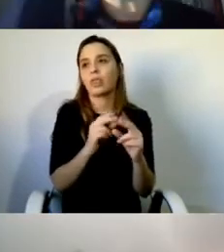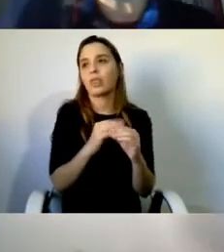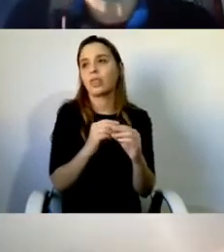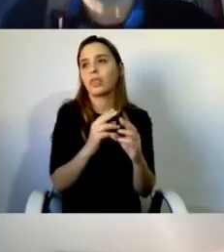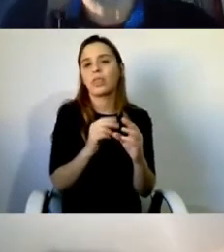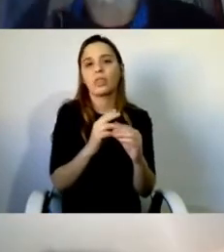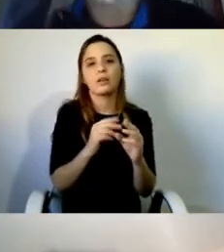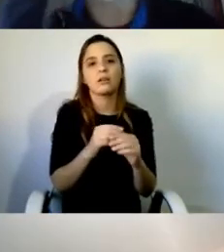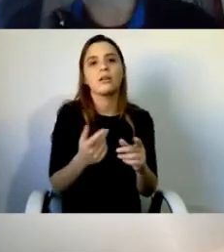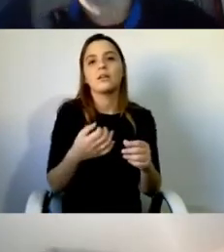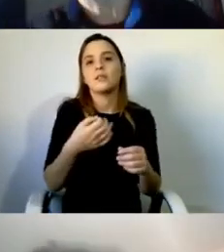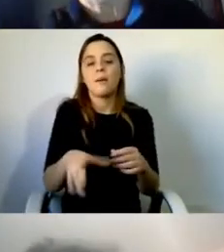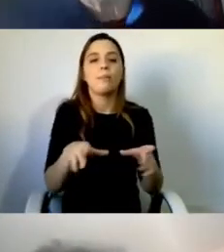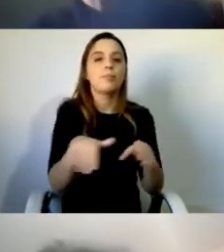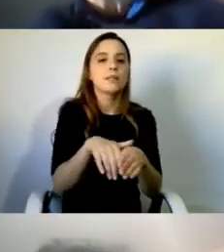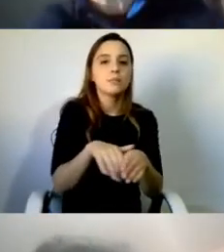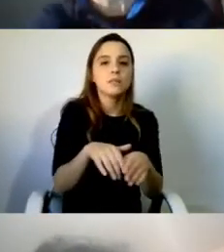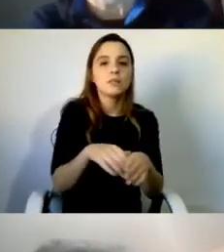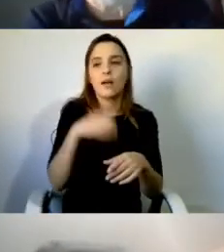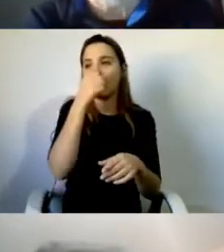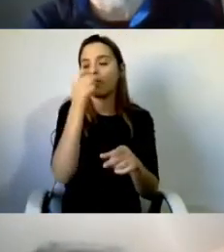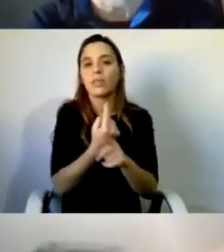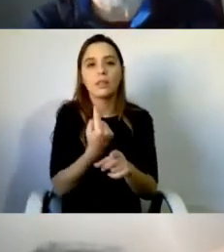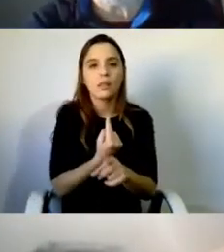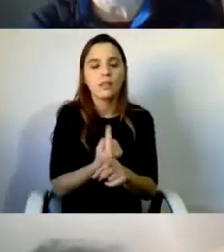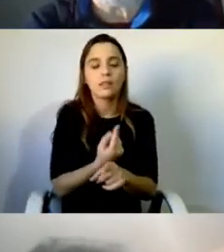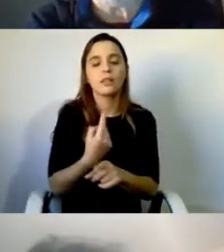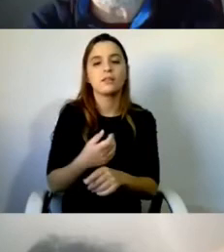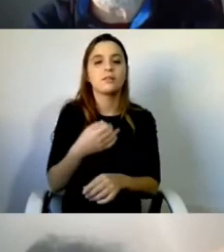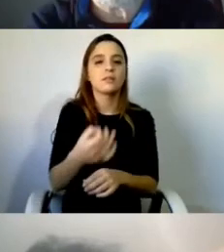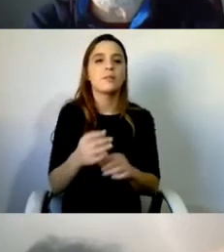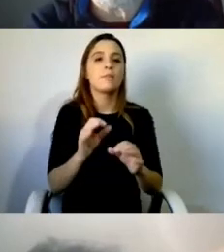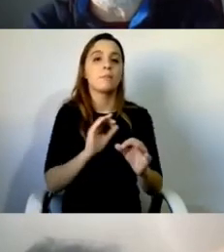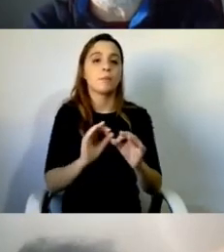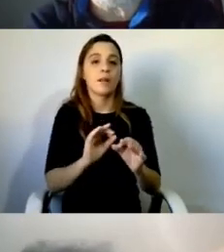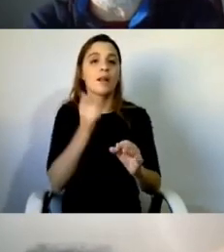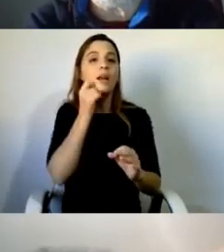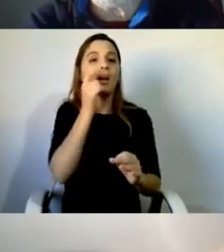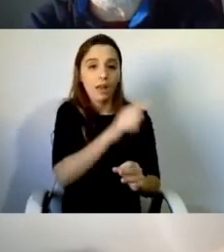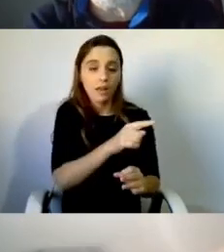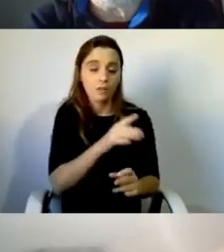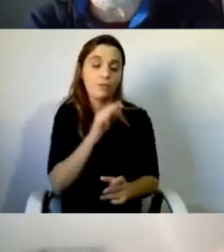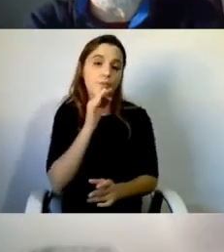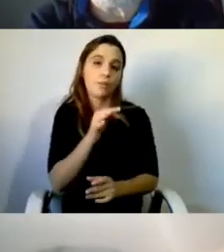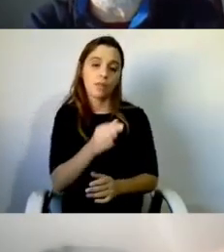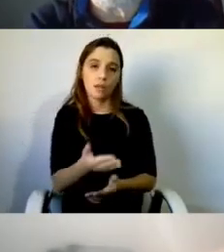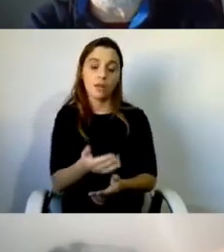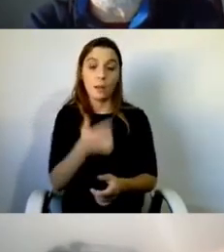all activities were done by the families. Disabled people were kept home.